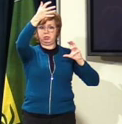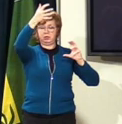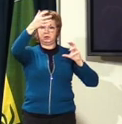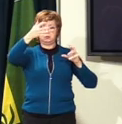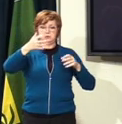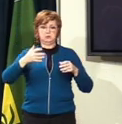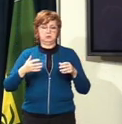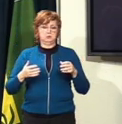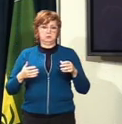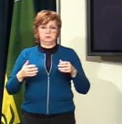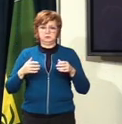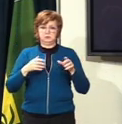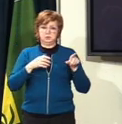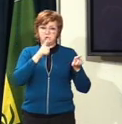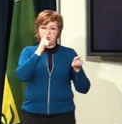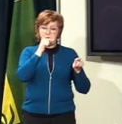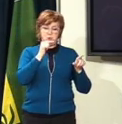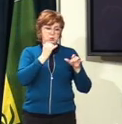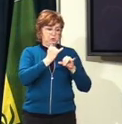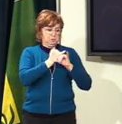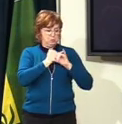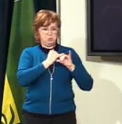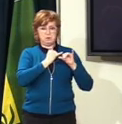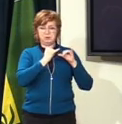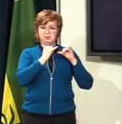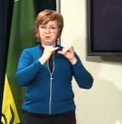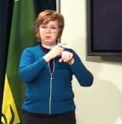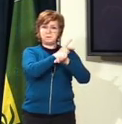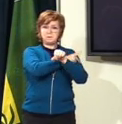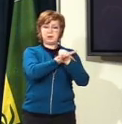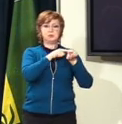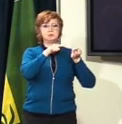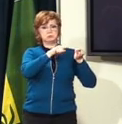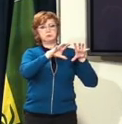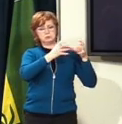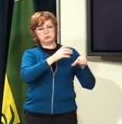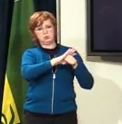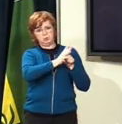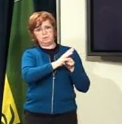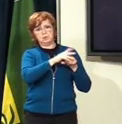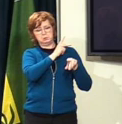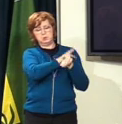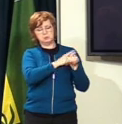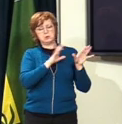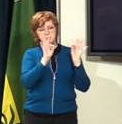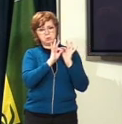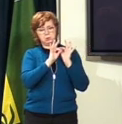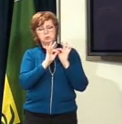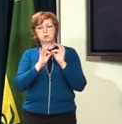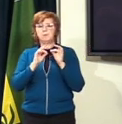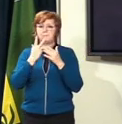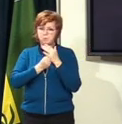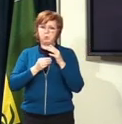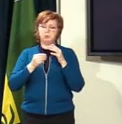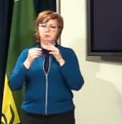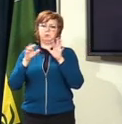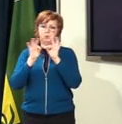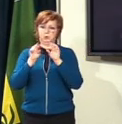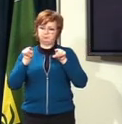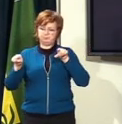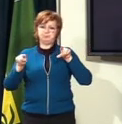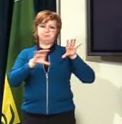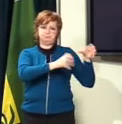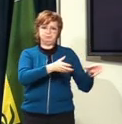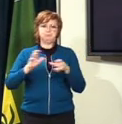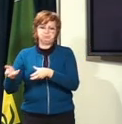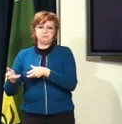to care for the most urgent patients in both COVID and non-COVID settings. By working together, our teams have already